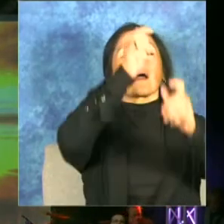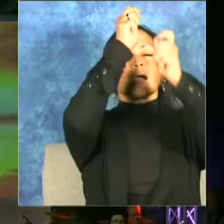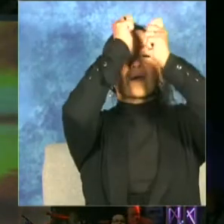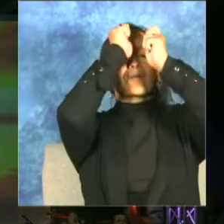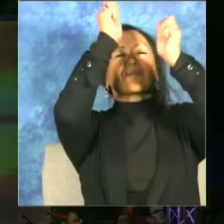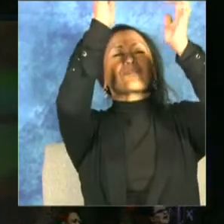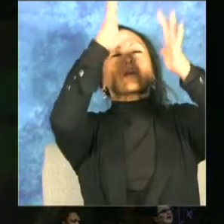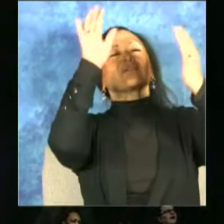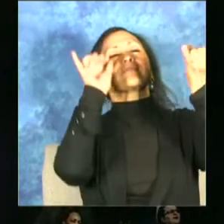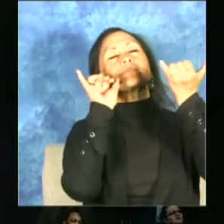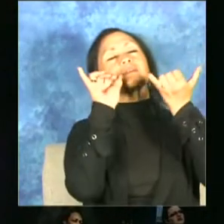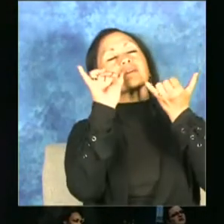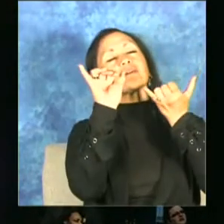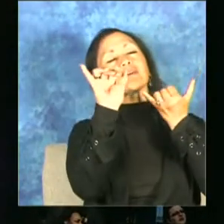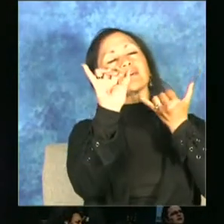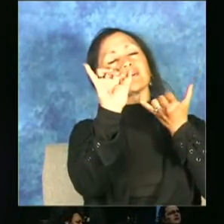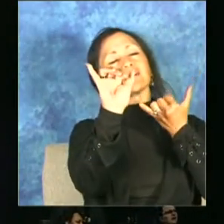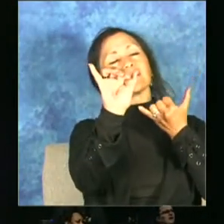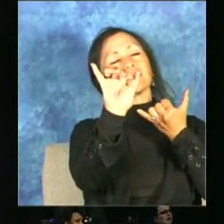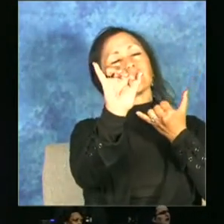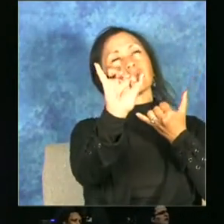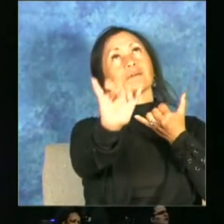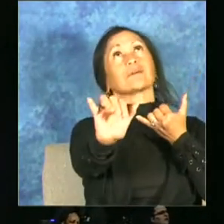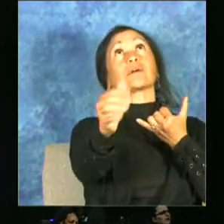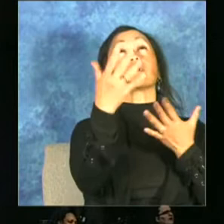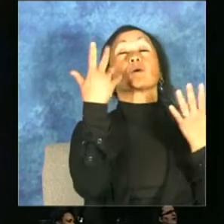Father everlasting, the